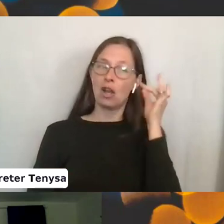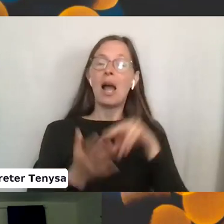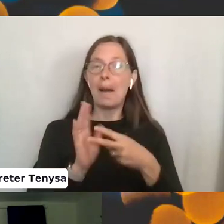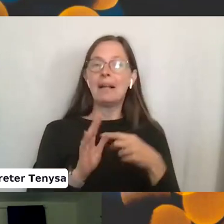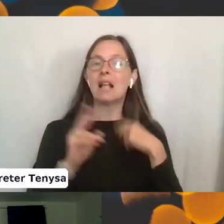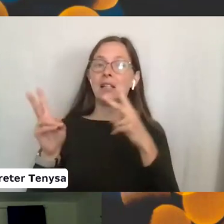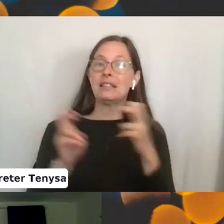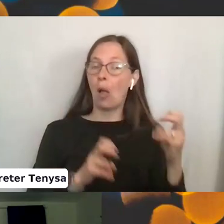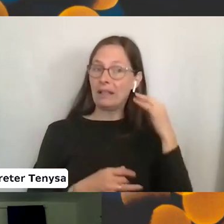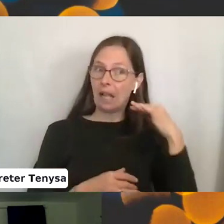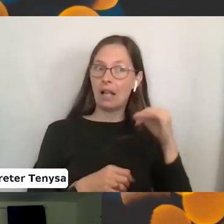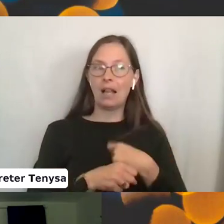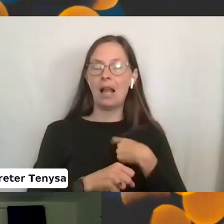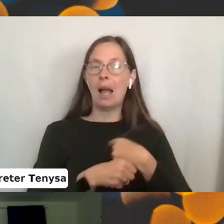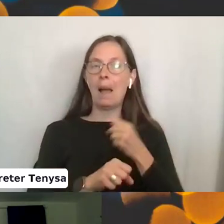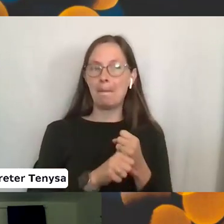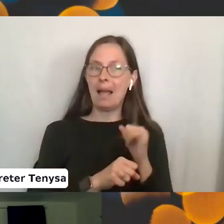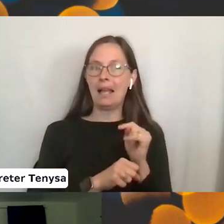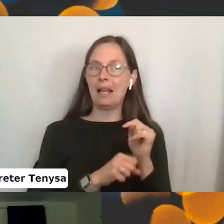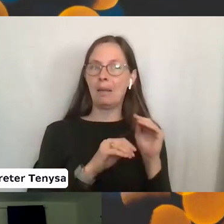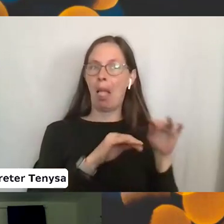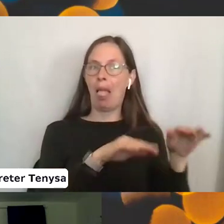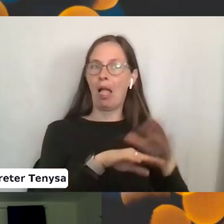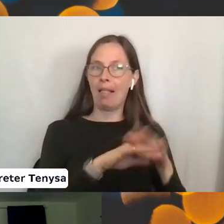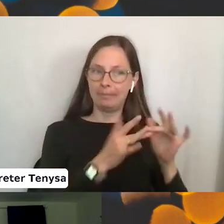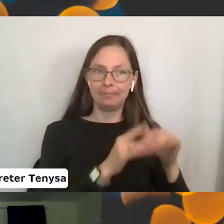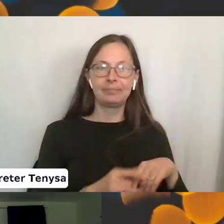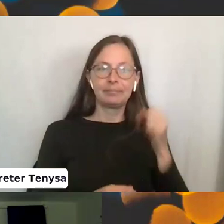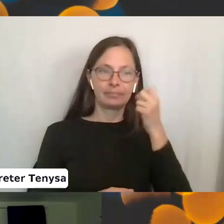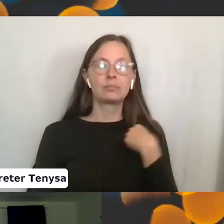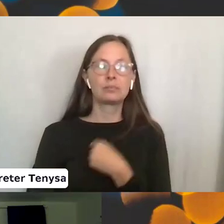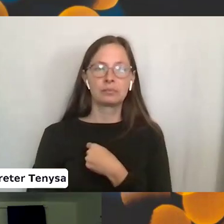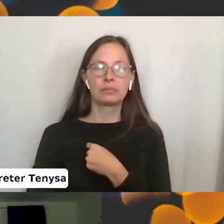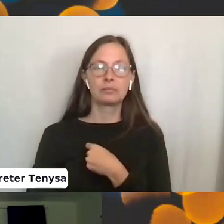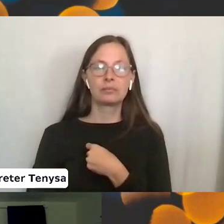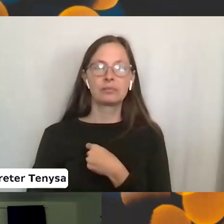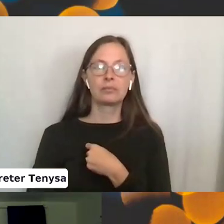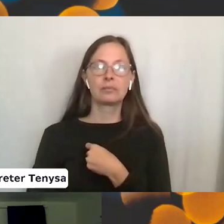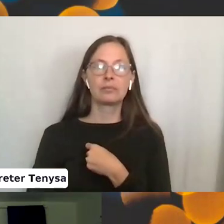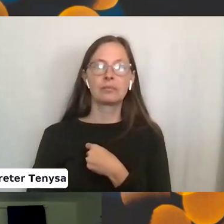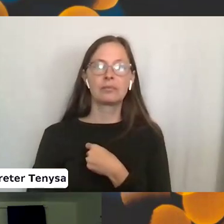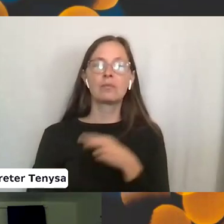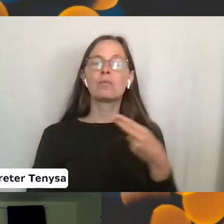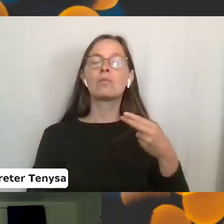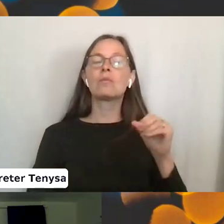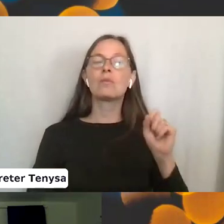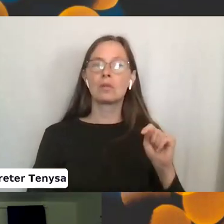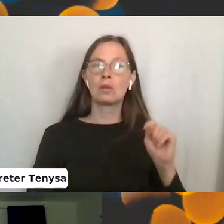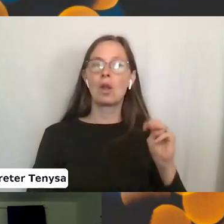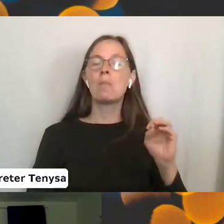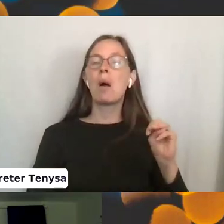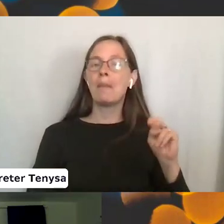sound and managed to make it blippy blip. But we are being hosted today by Momentus, and we did, as we do with